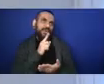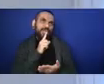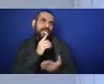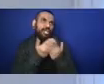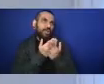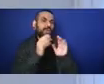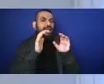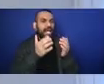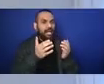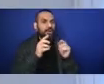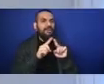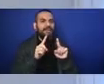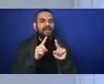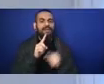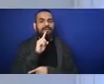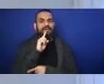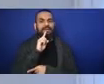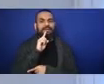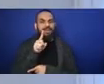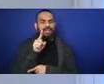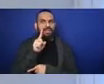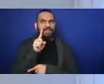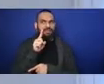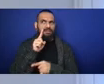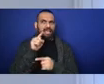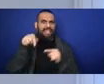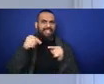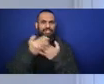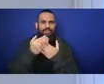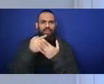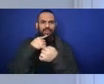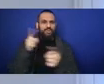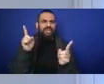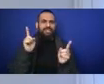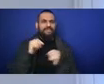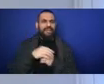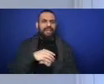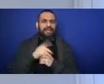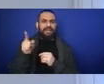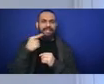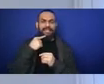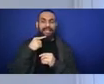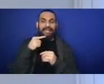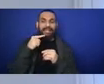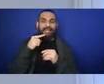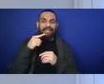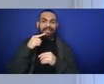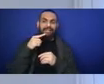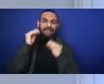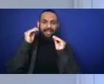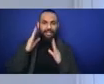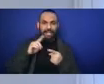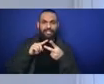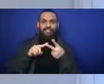call? Right, and so when the state established this